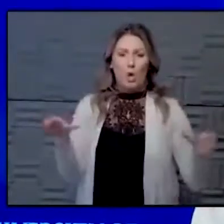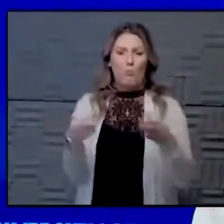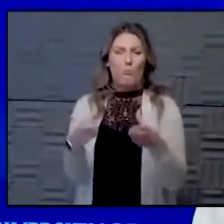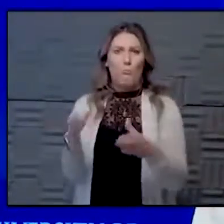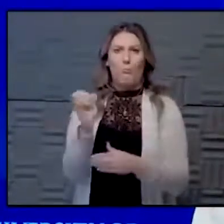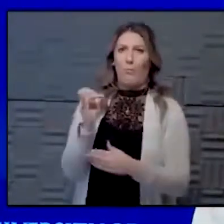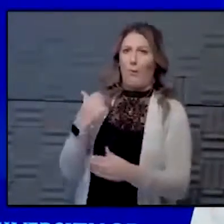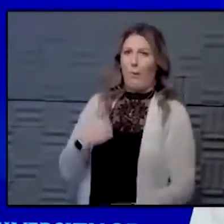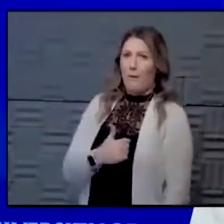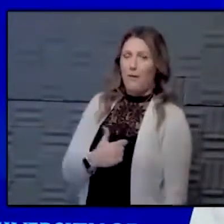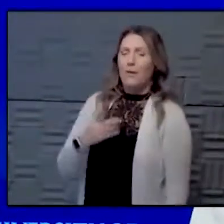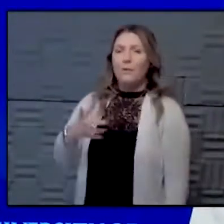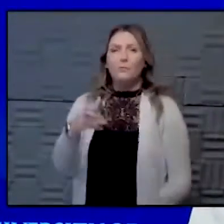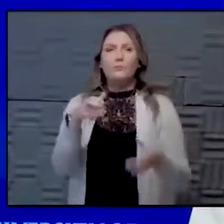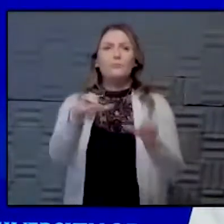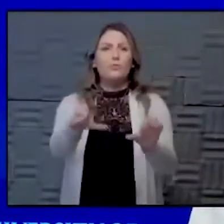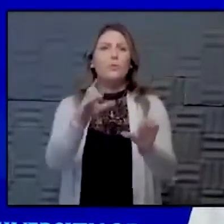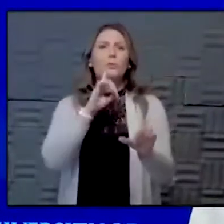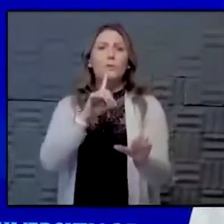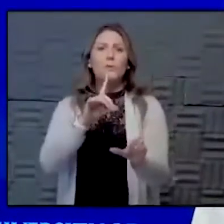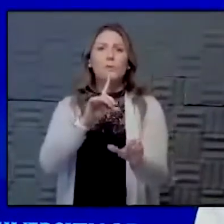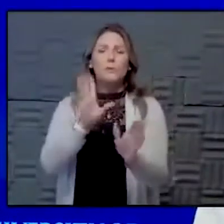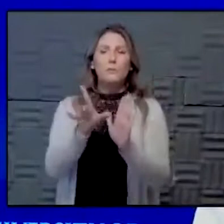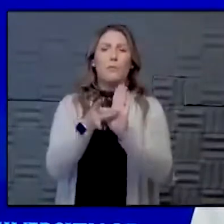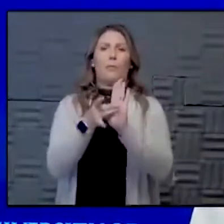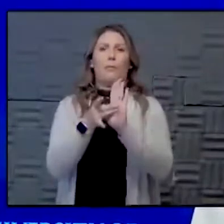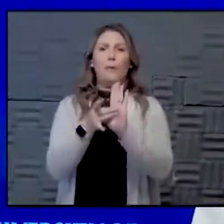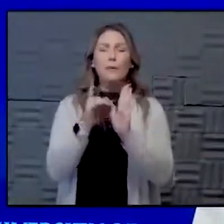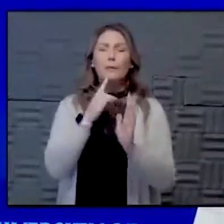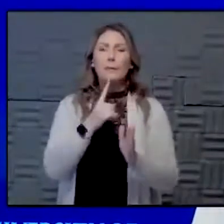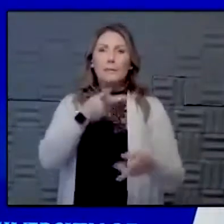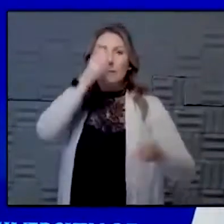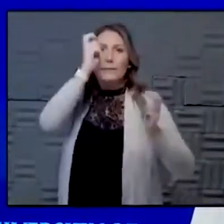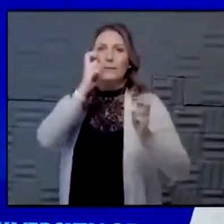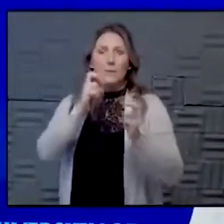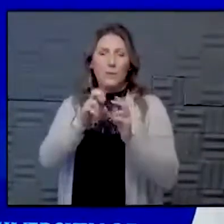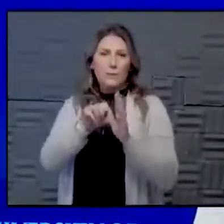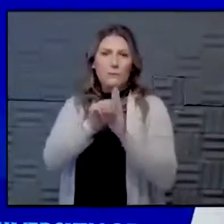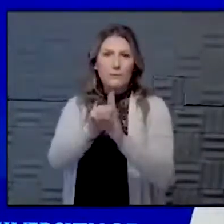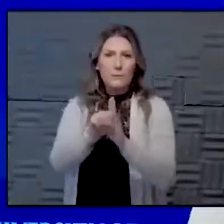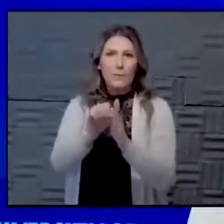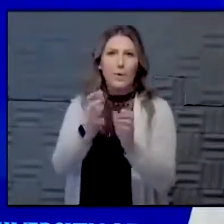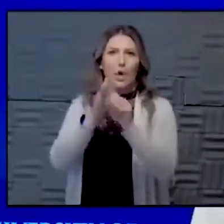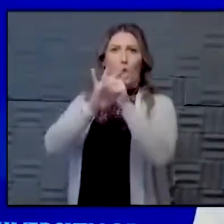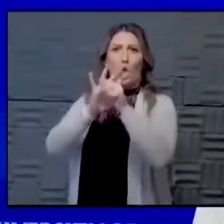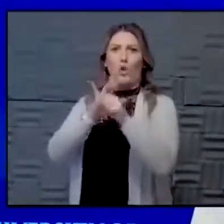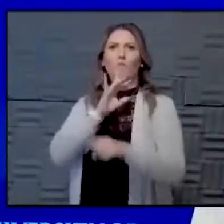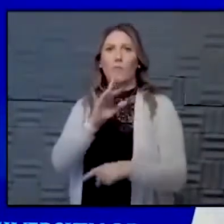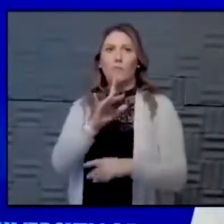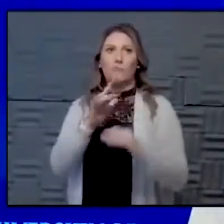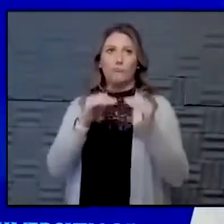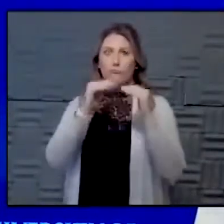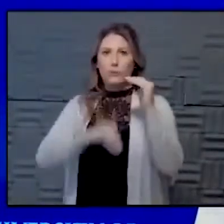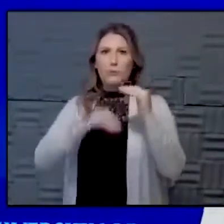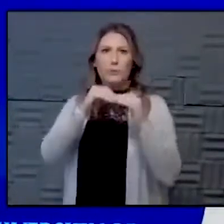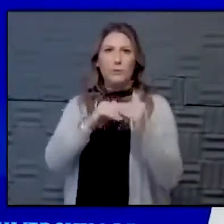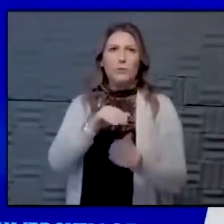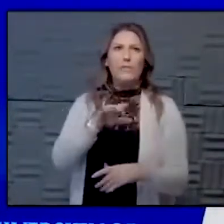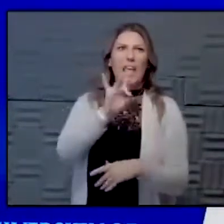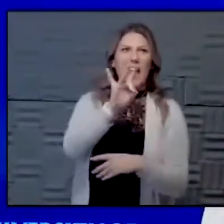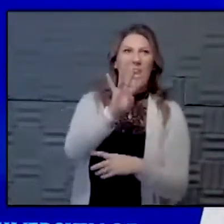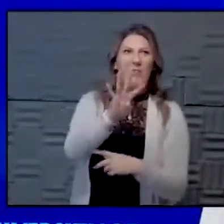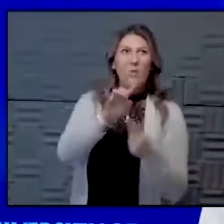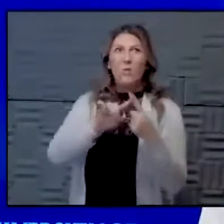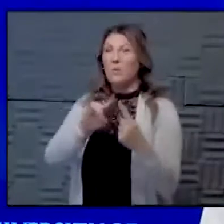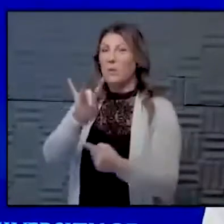that your chance of acquiring symptomatic COVID or significantly symptomatic COVID is reduced by 82 and 94%, 1 shot, 2 shots. That's